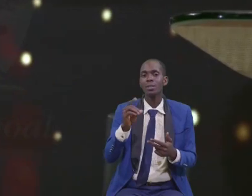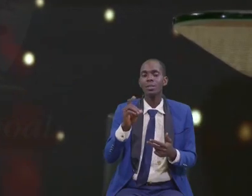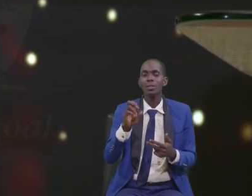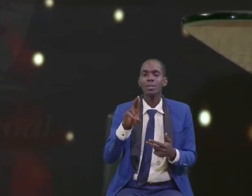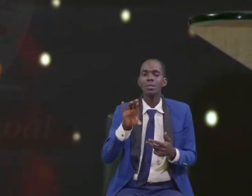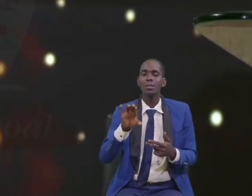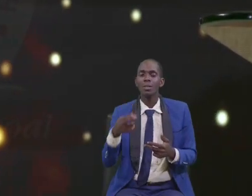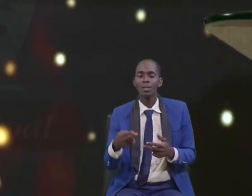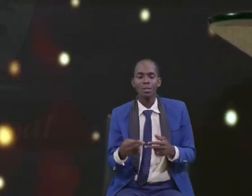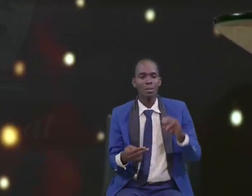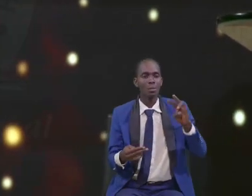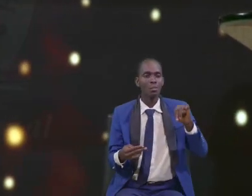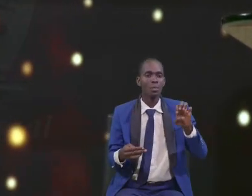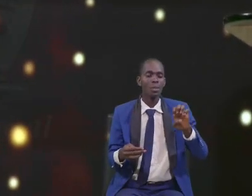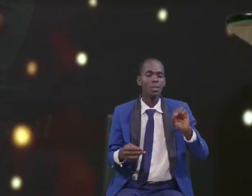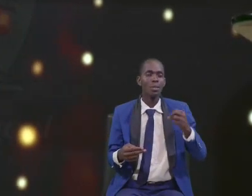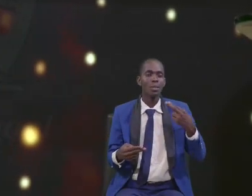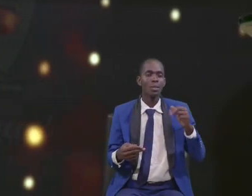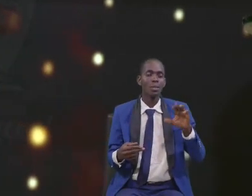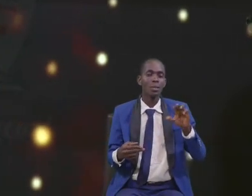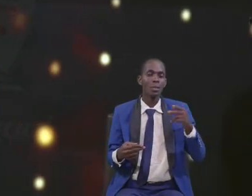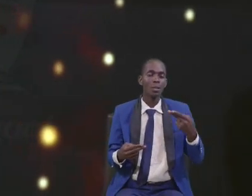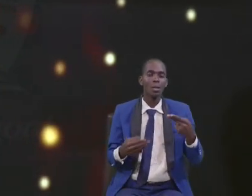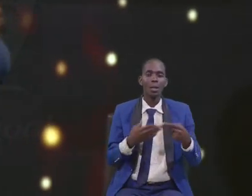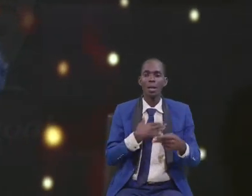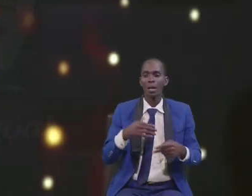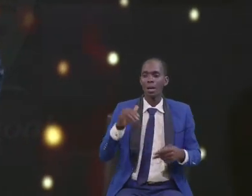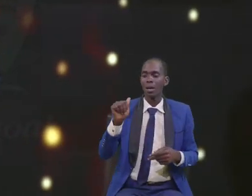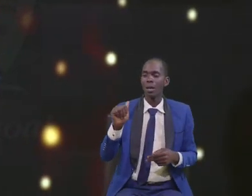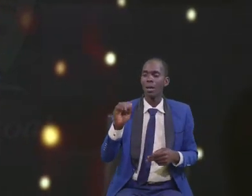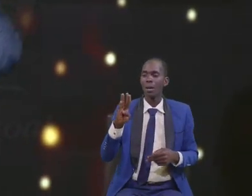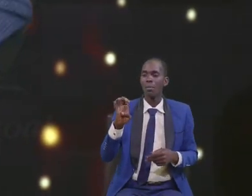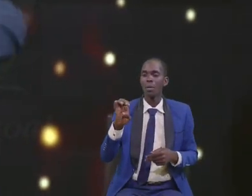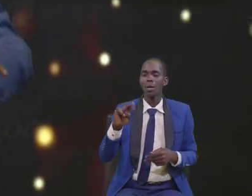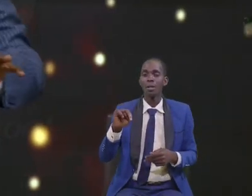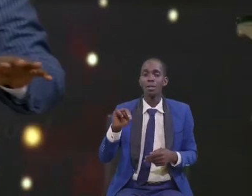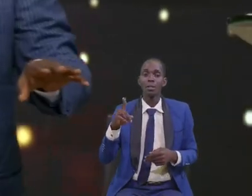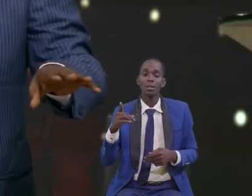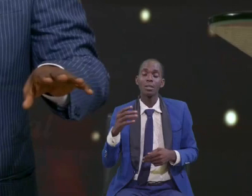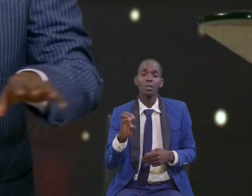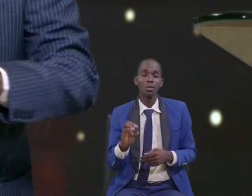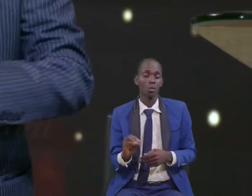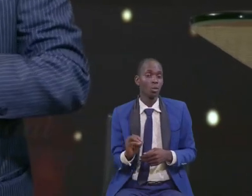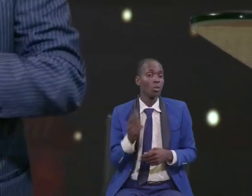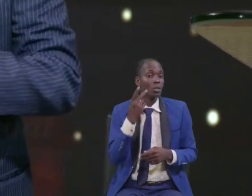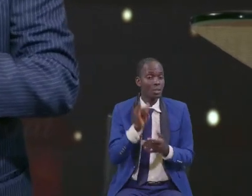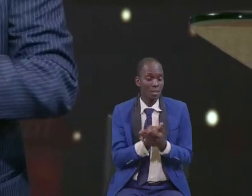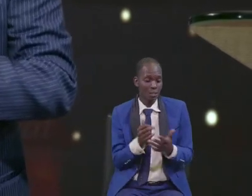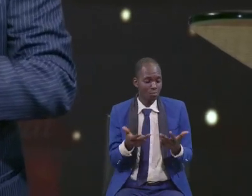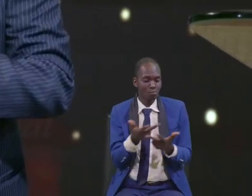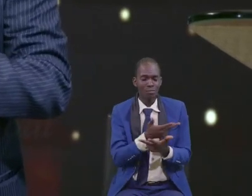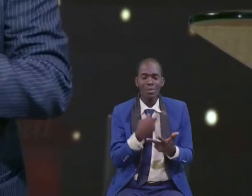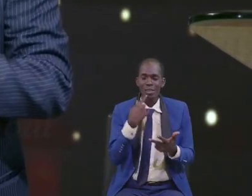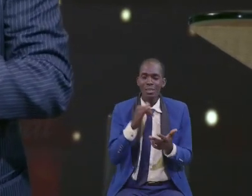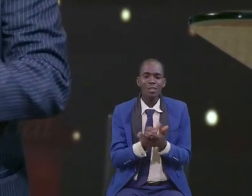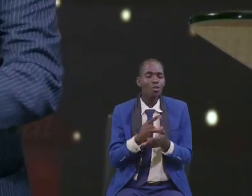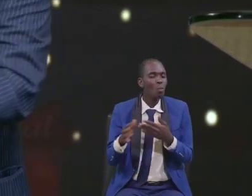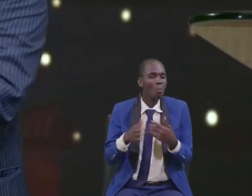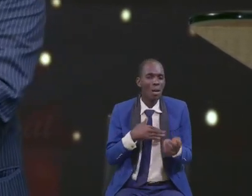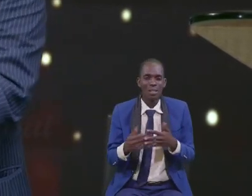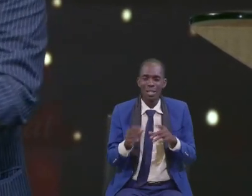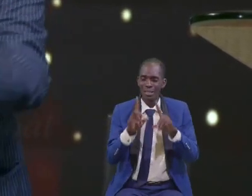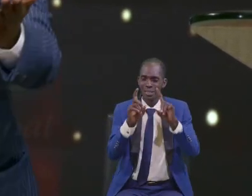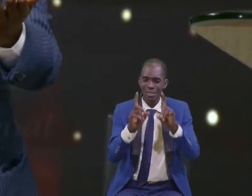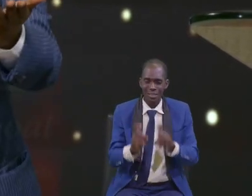Emmanuel was them. And whatever the temptation, whatever the trial, whatever the difficulty or the trouble, they